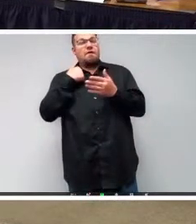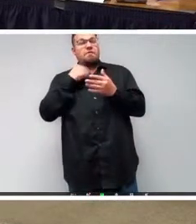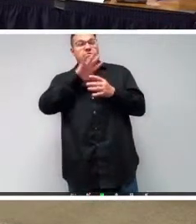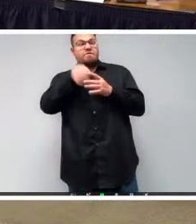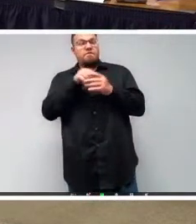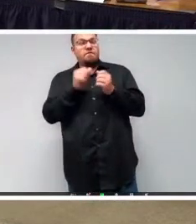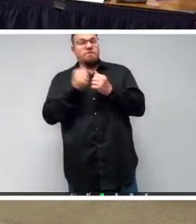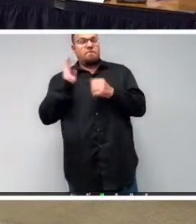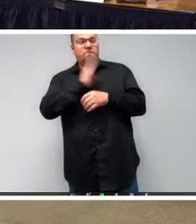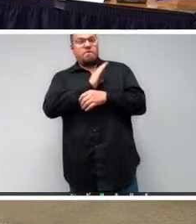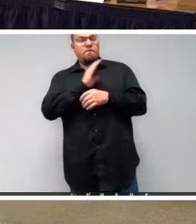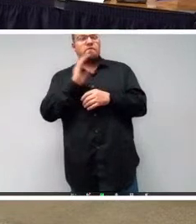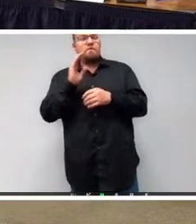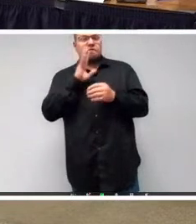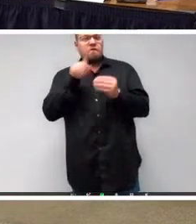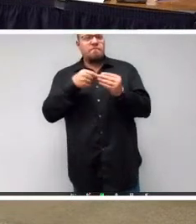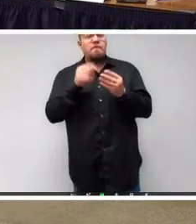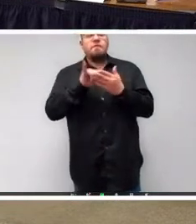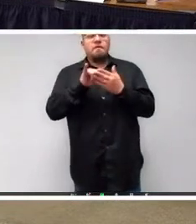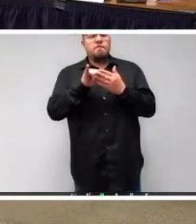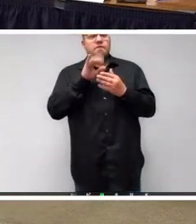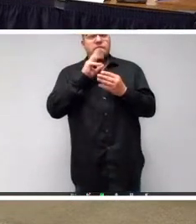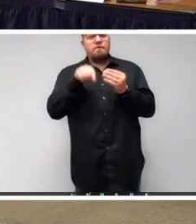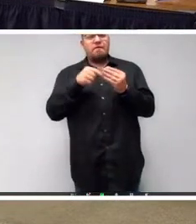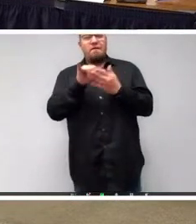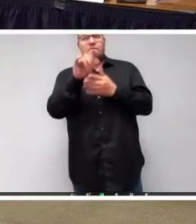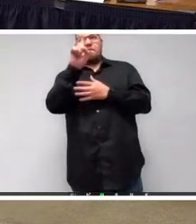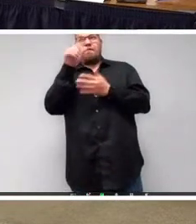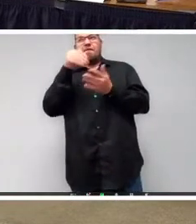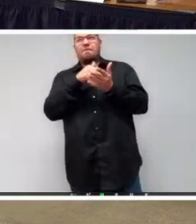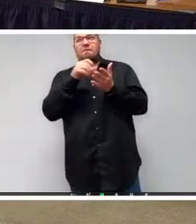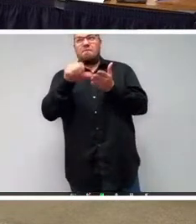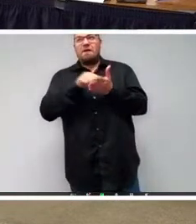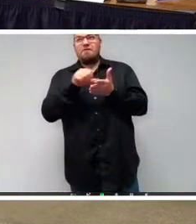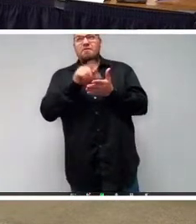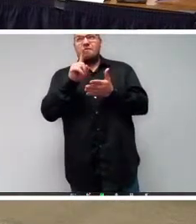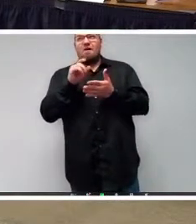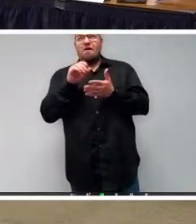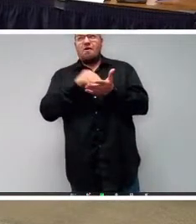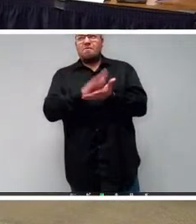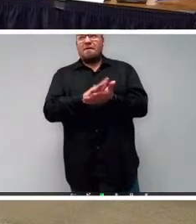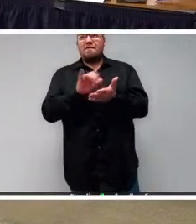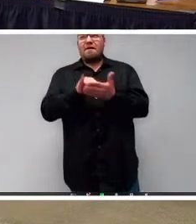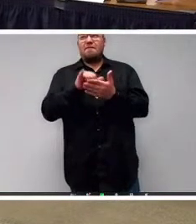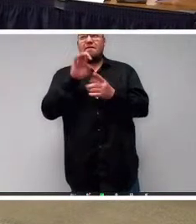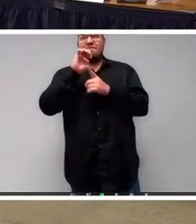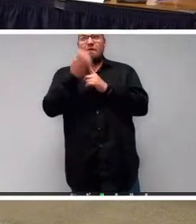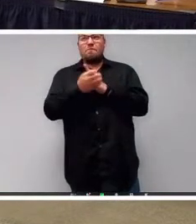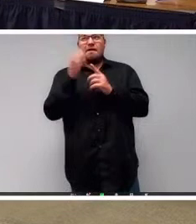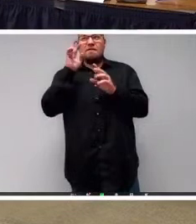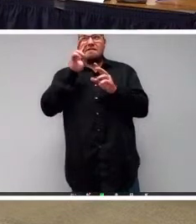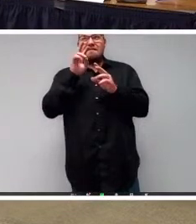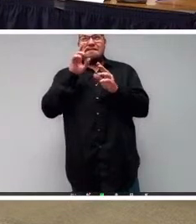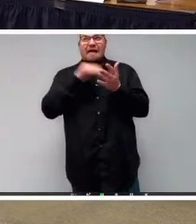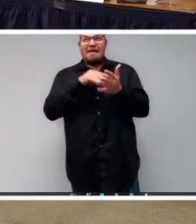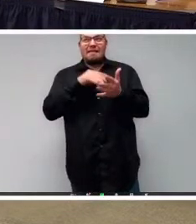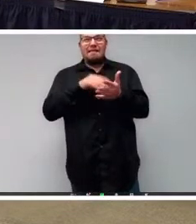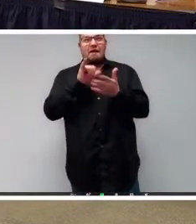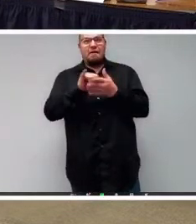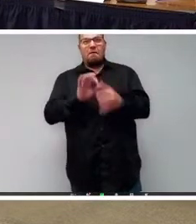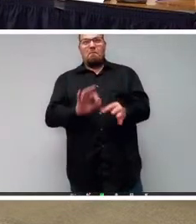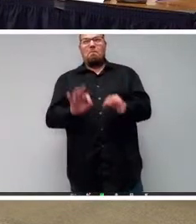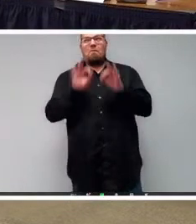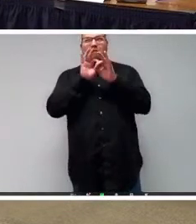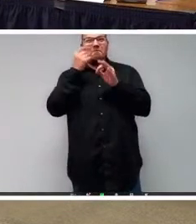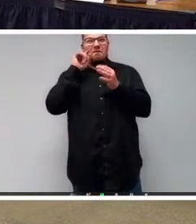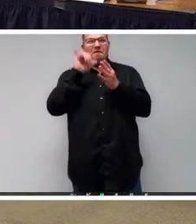talked, you mentioned the 1,000-page document, the environmental study, which is a critical component to the risk and liability that the